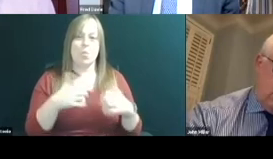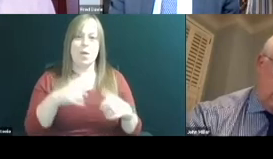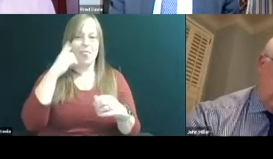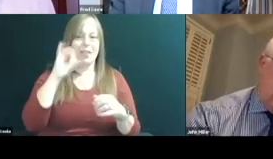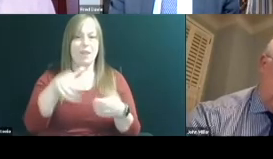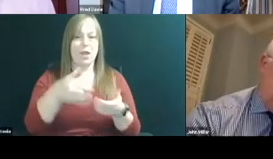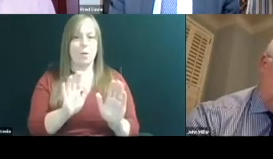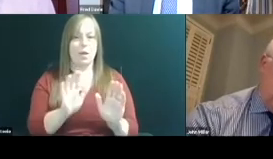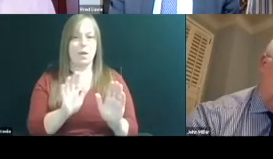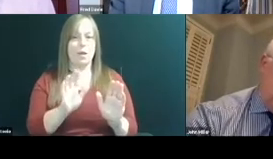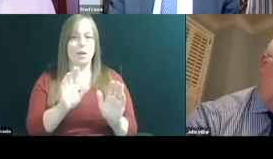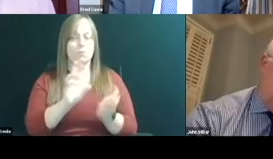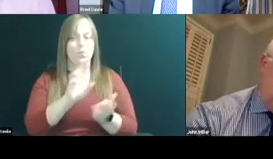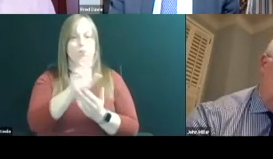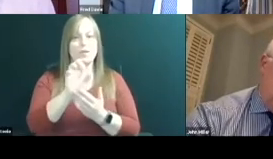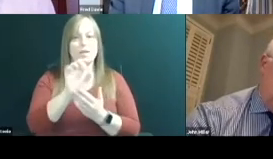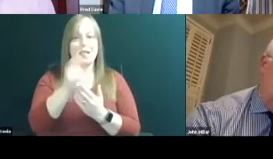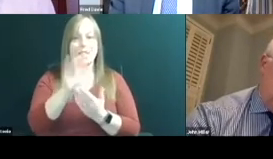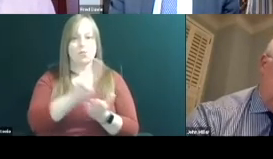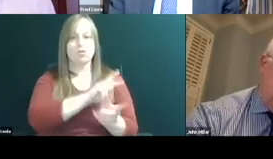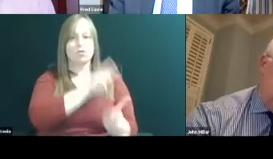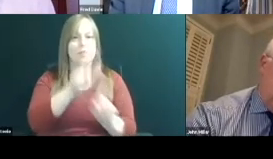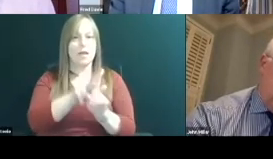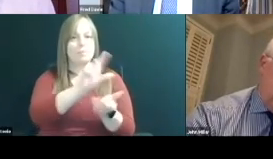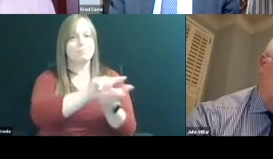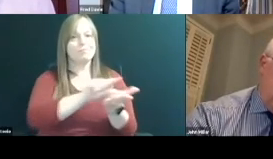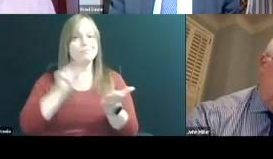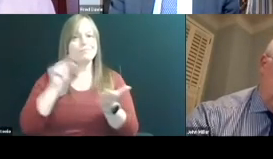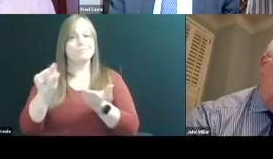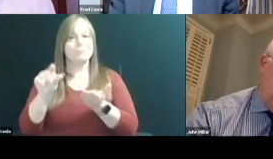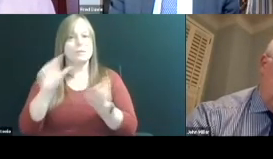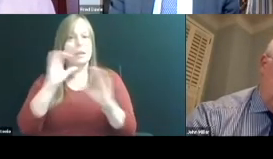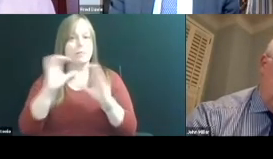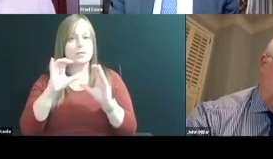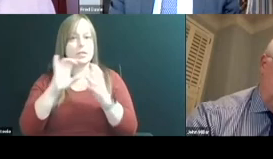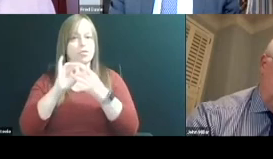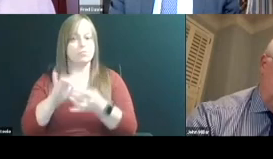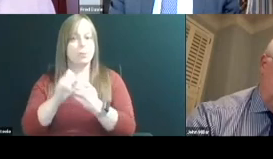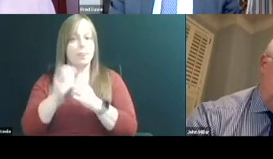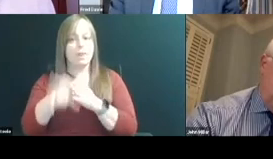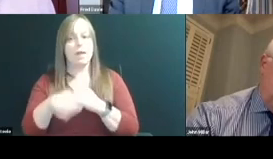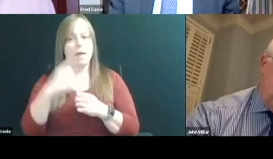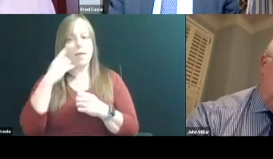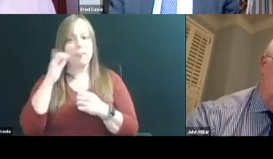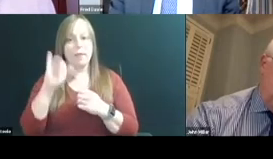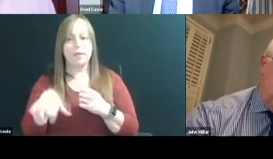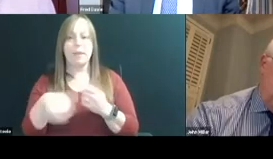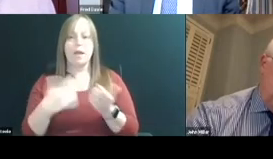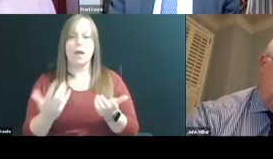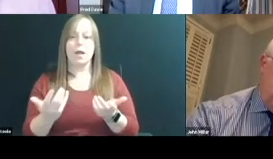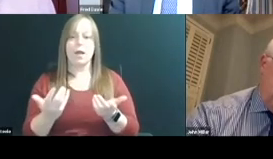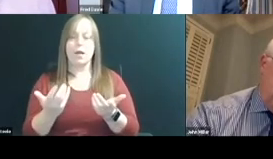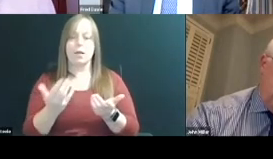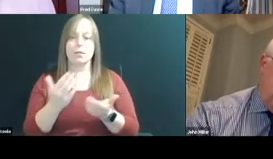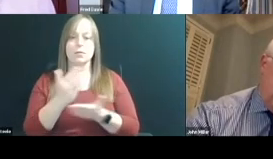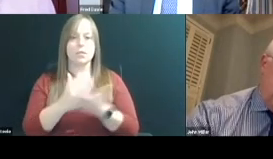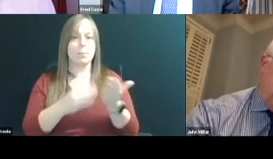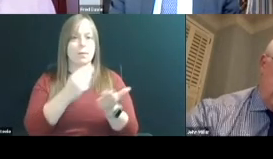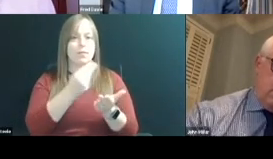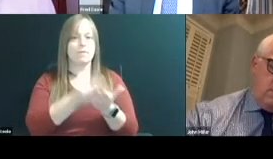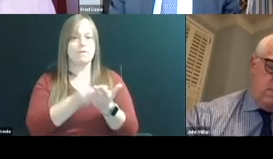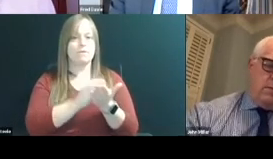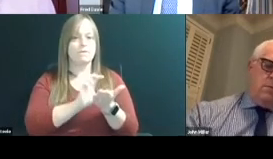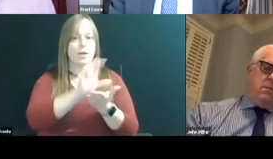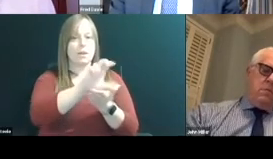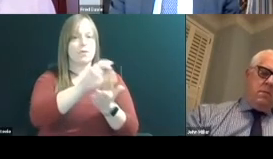I'm more of a reallocation, reassignment conversation. I think that some of the funding for